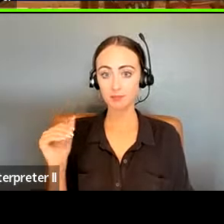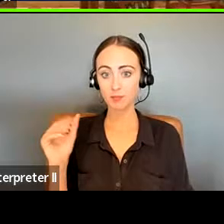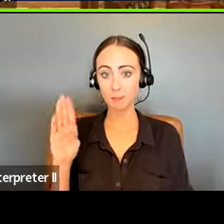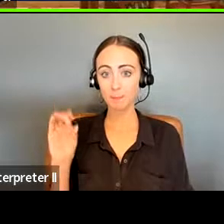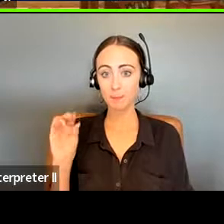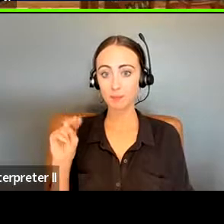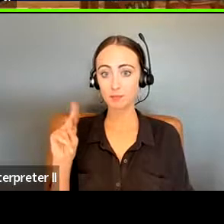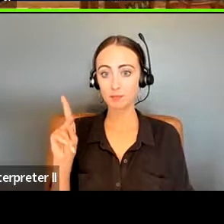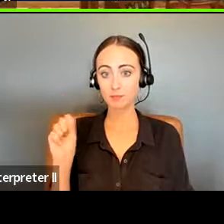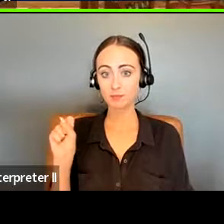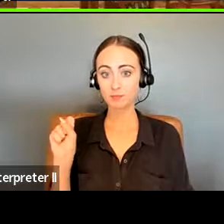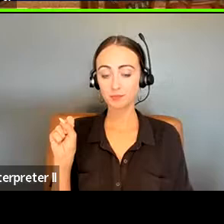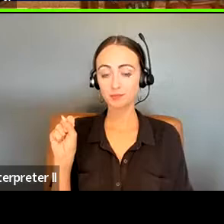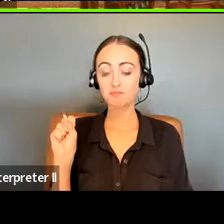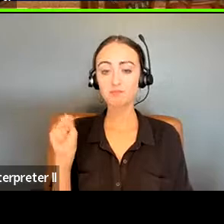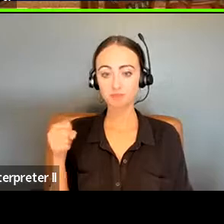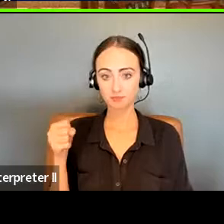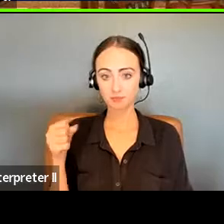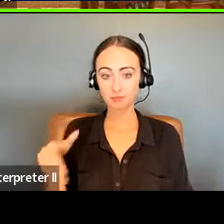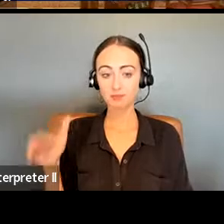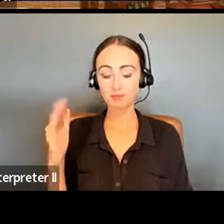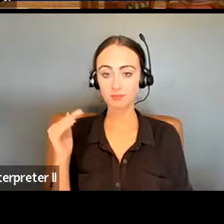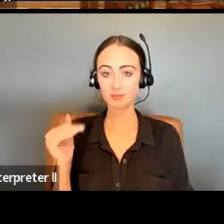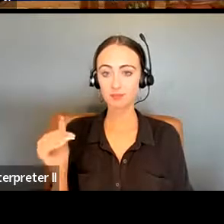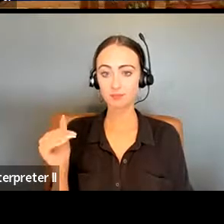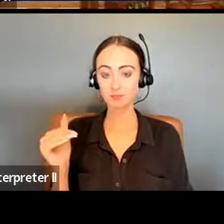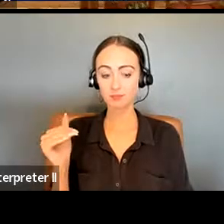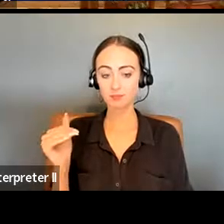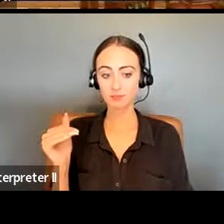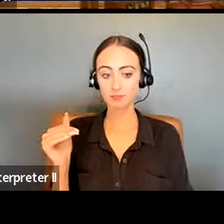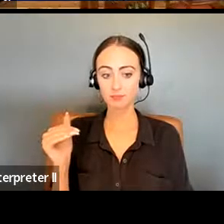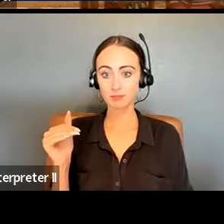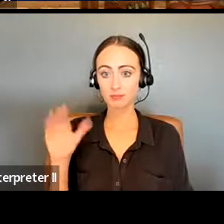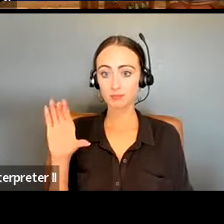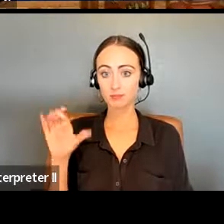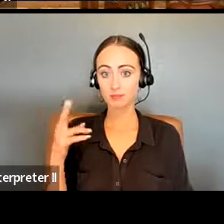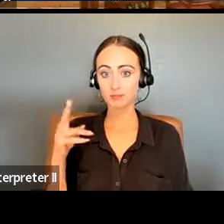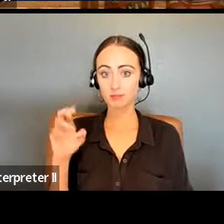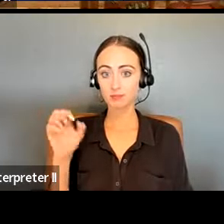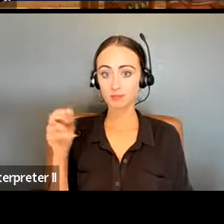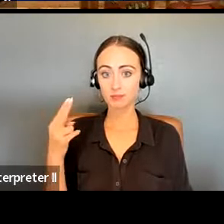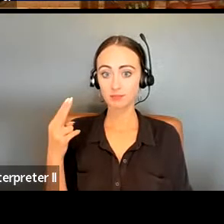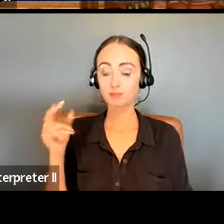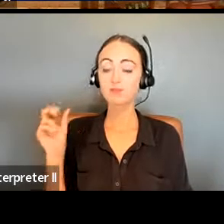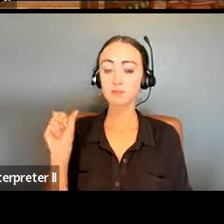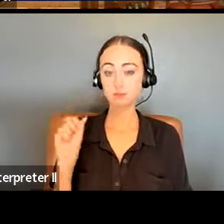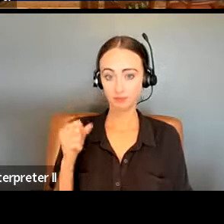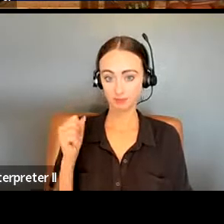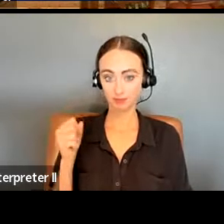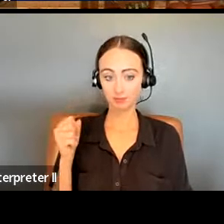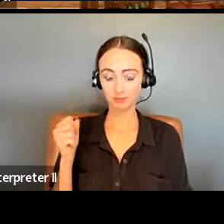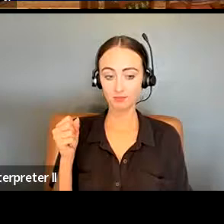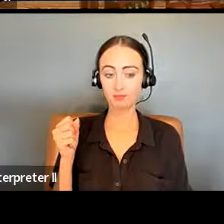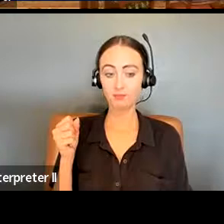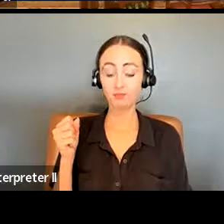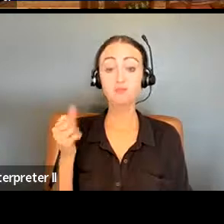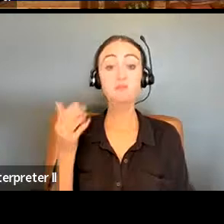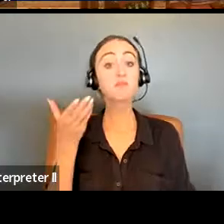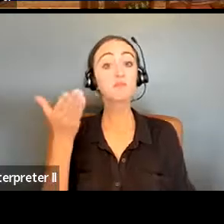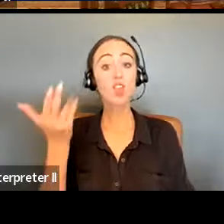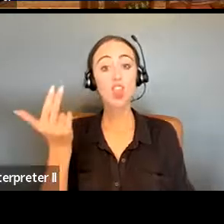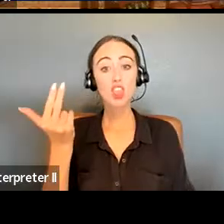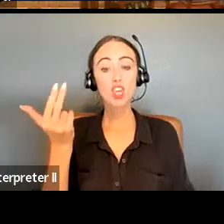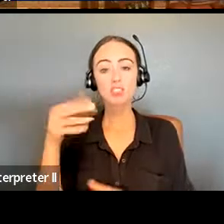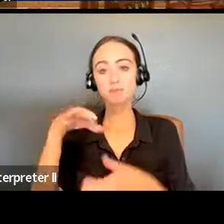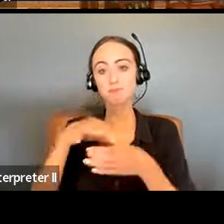Bonds. Yes. Councilmember Bonds votes yes. Councilmember Che. Yes. The Che votes yes. Mr. Chairman, there are